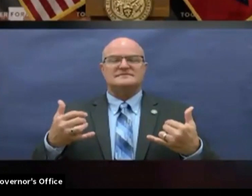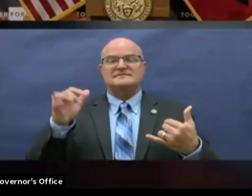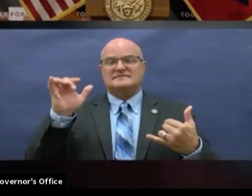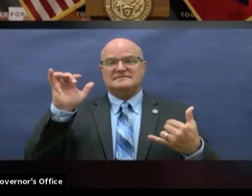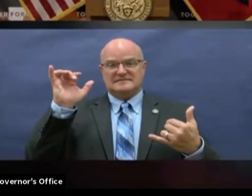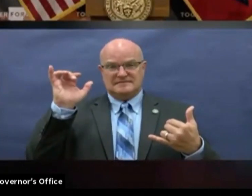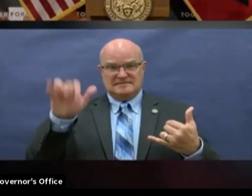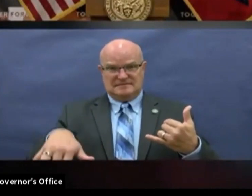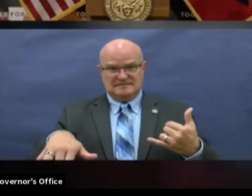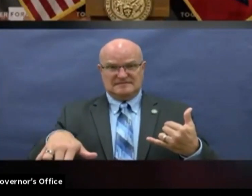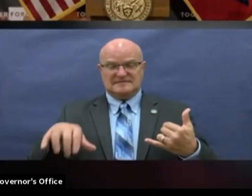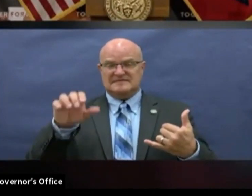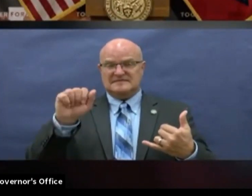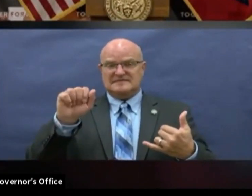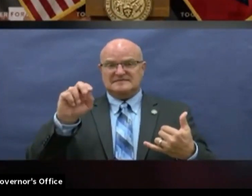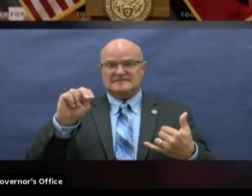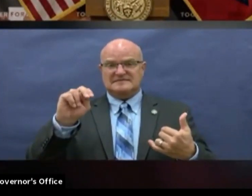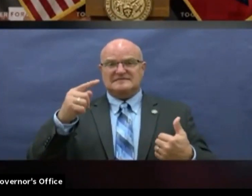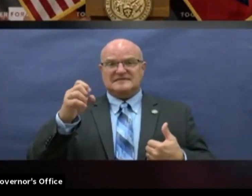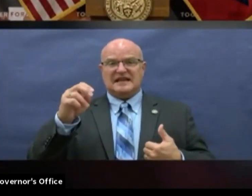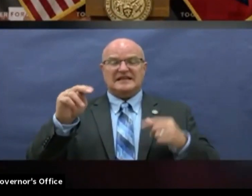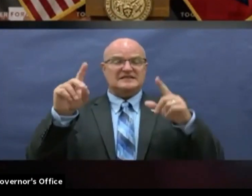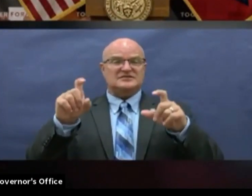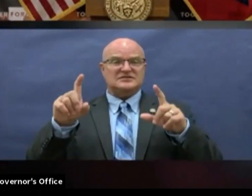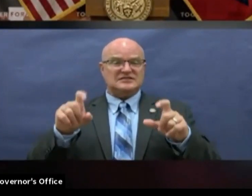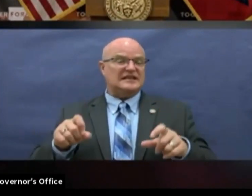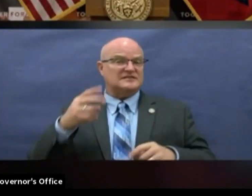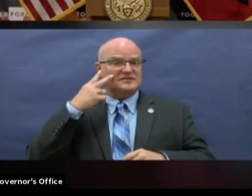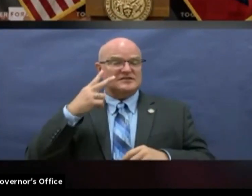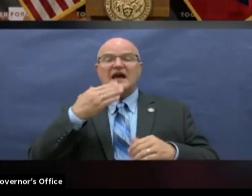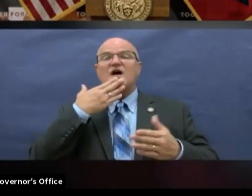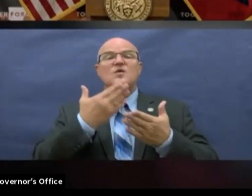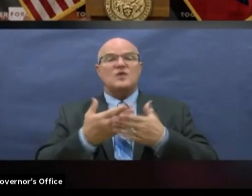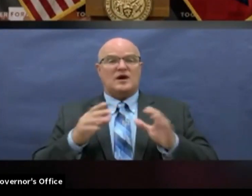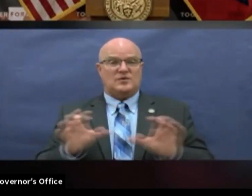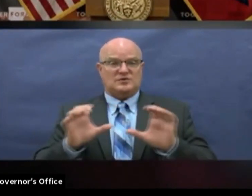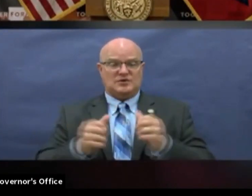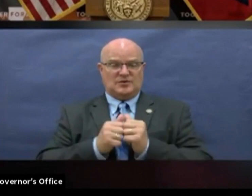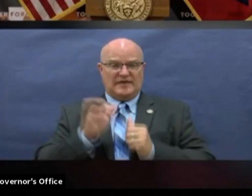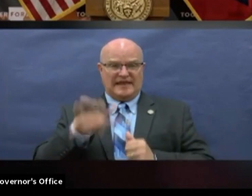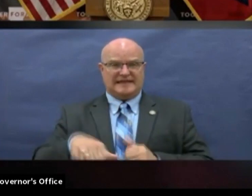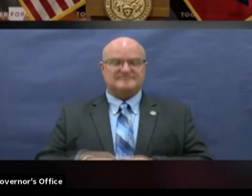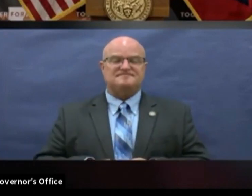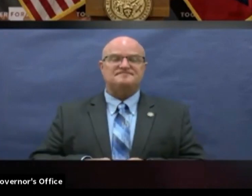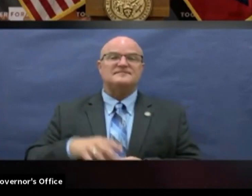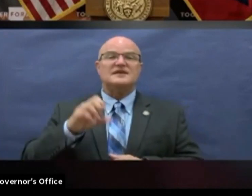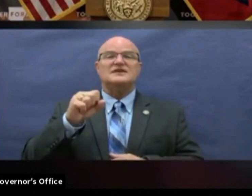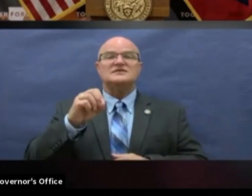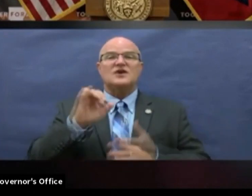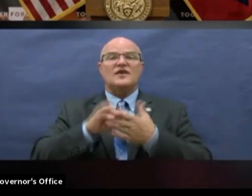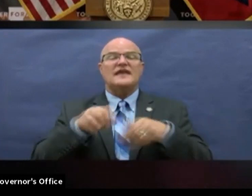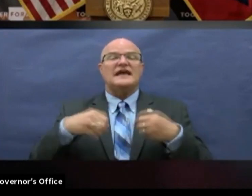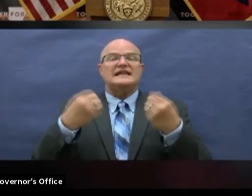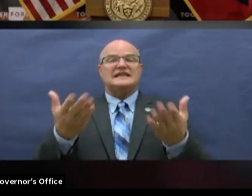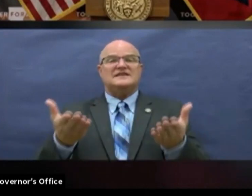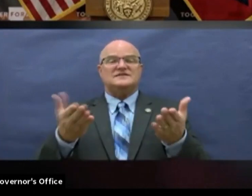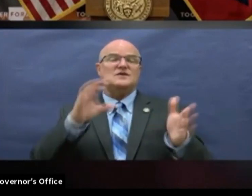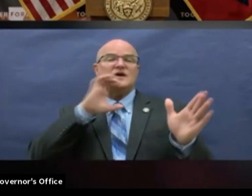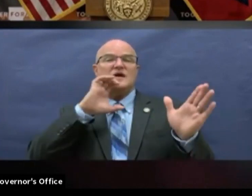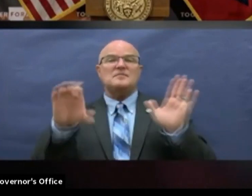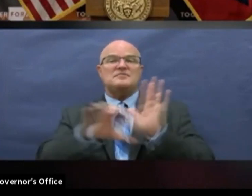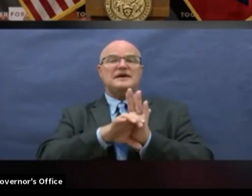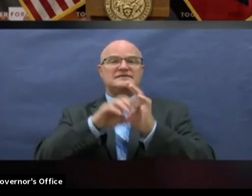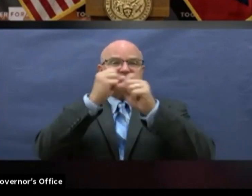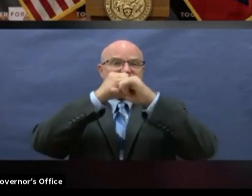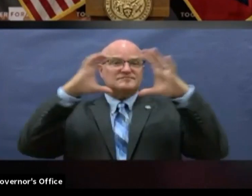That's the antigen test. You can see how well we're doing on those. And so that gives you a picture